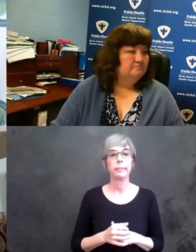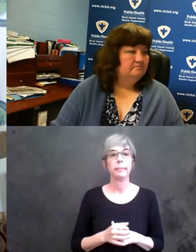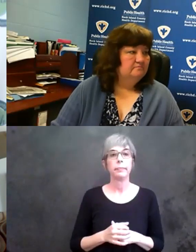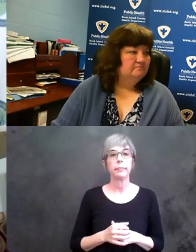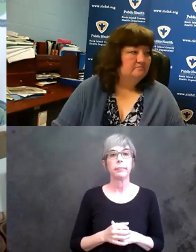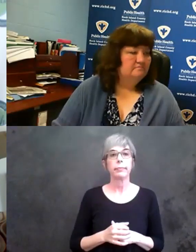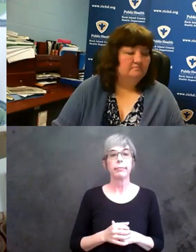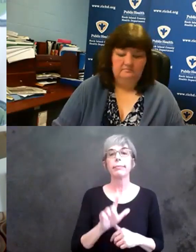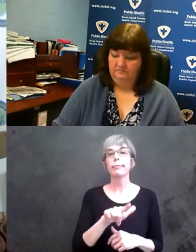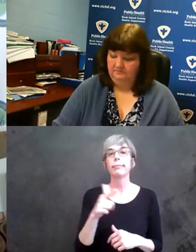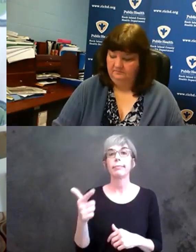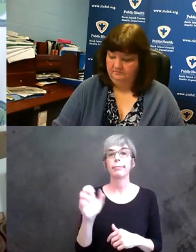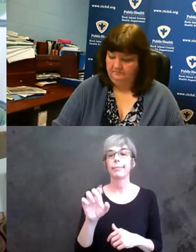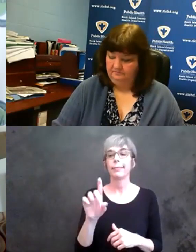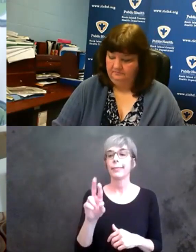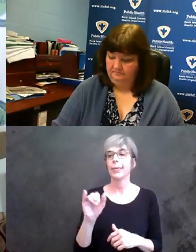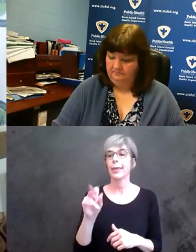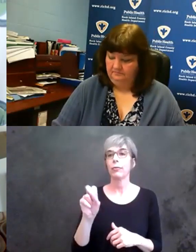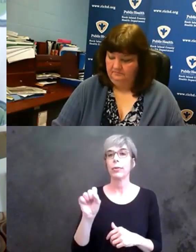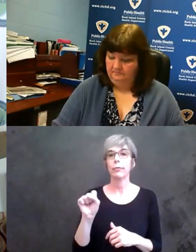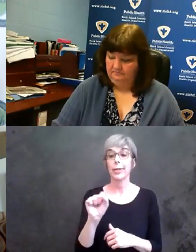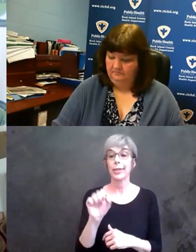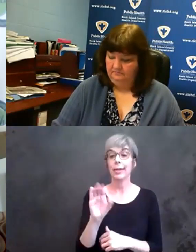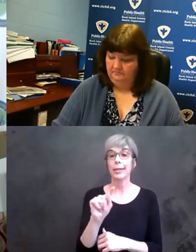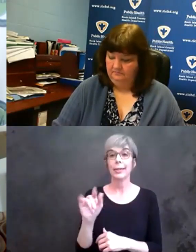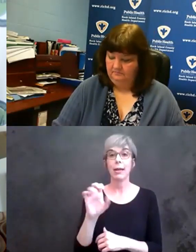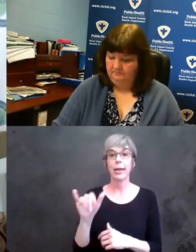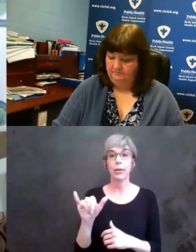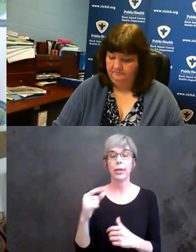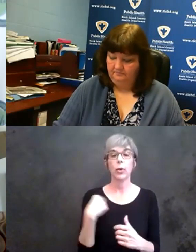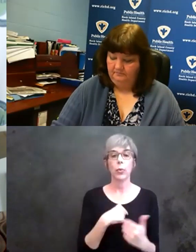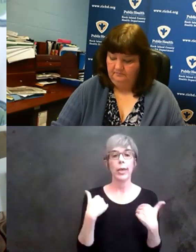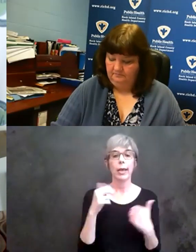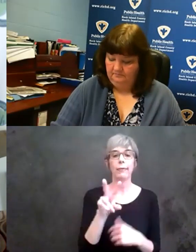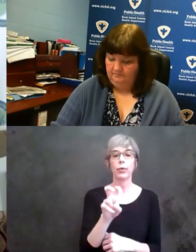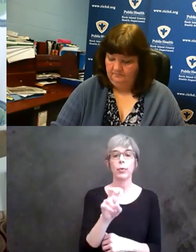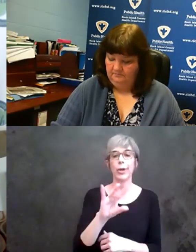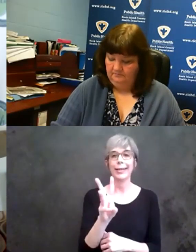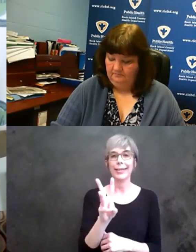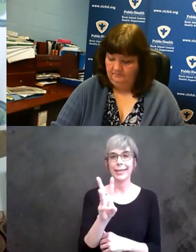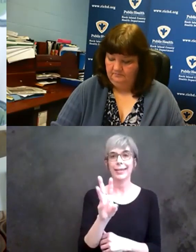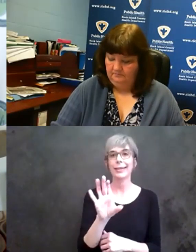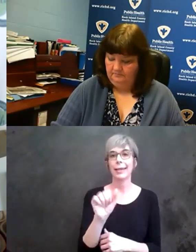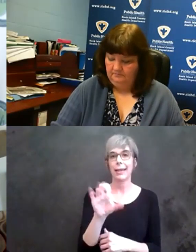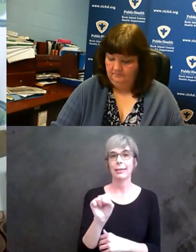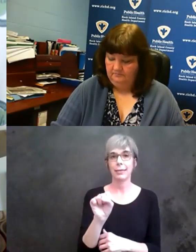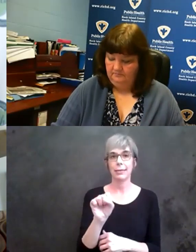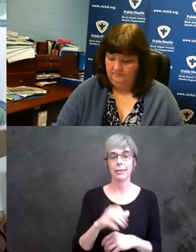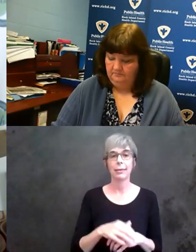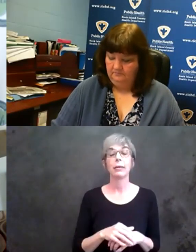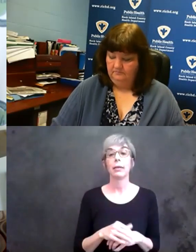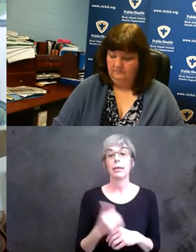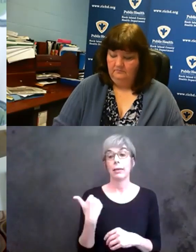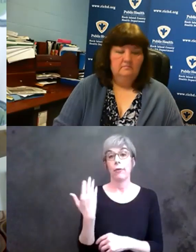In Scott County, we stand at 286 cases. Since we last spoke, there have been 2 on